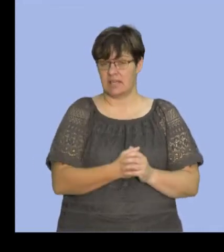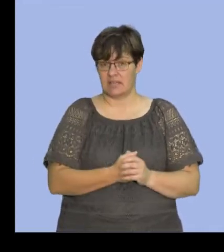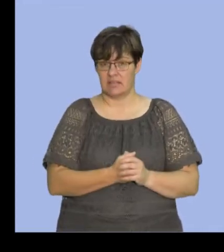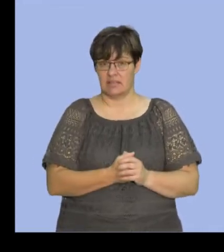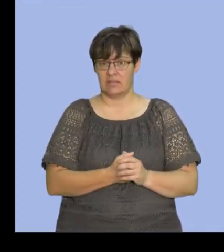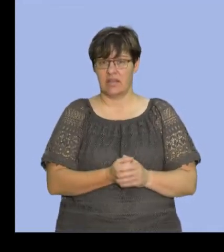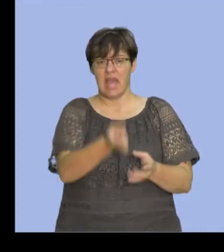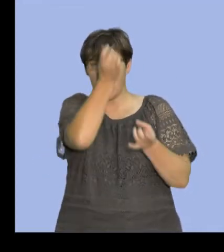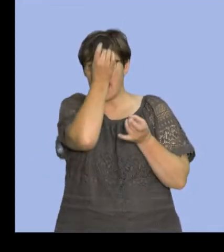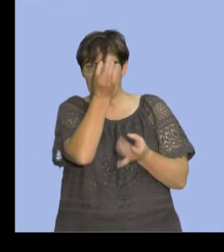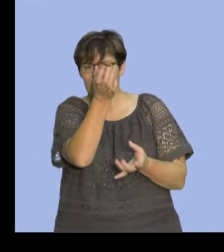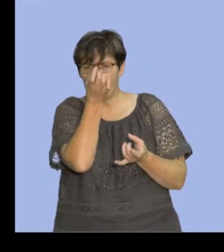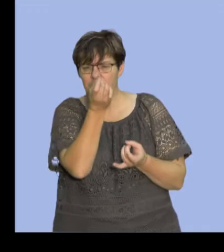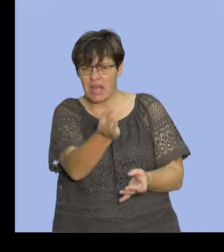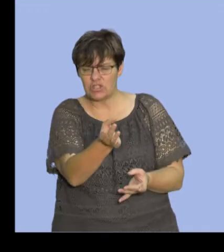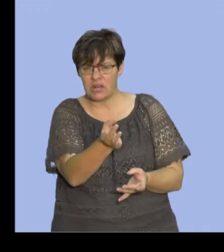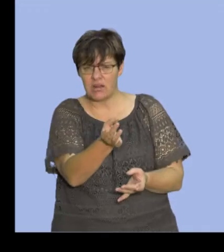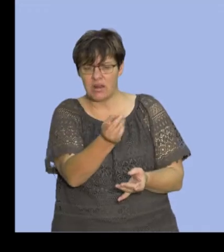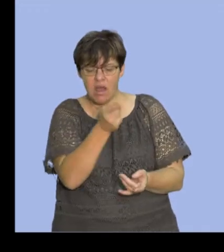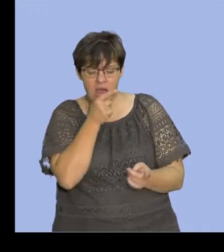what information can we